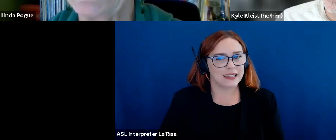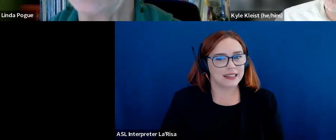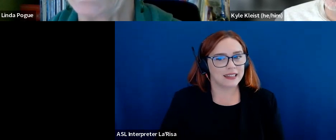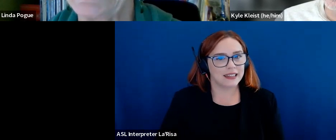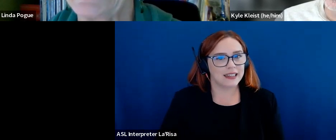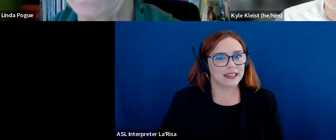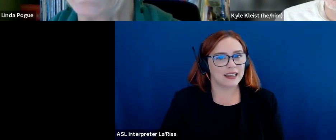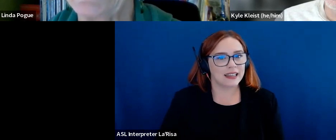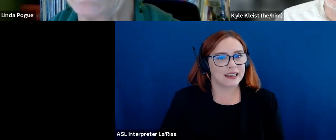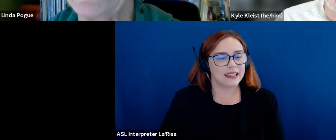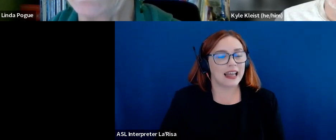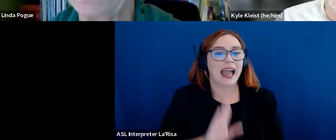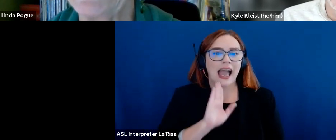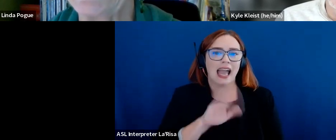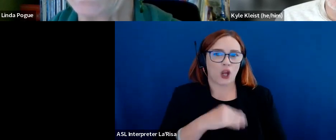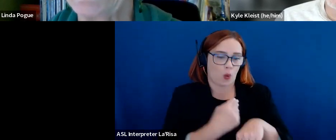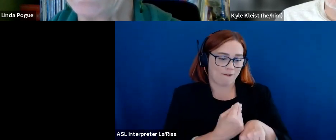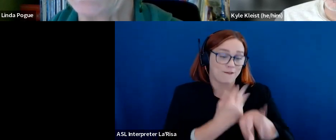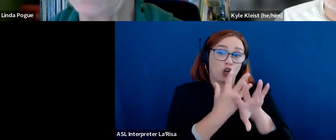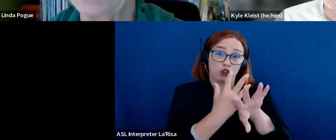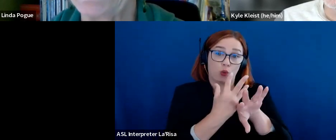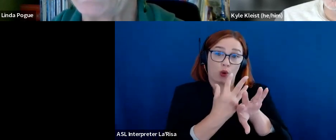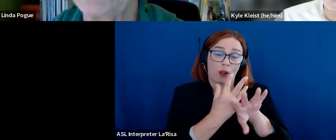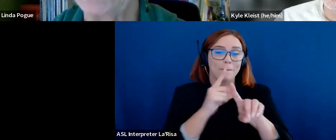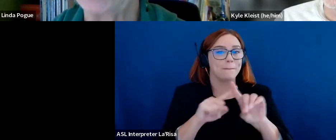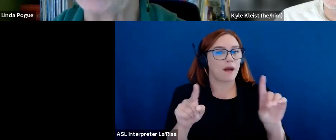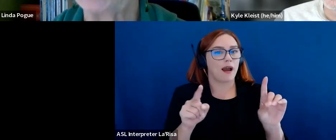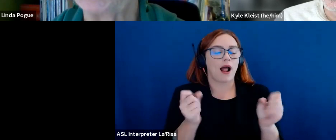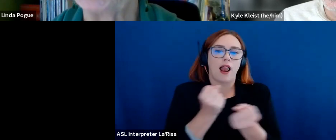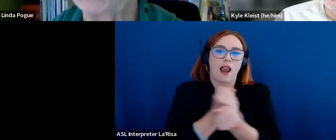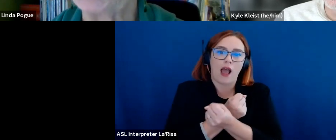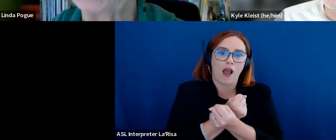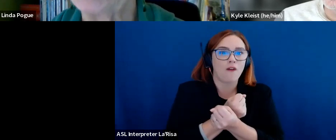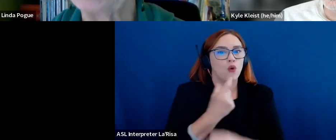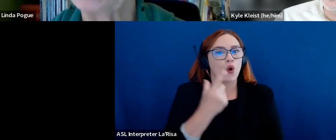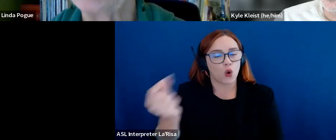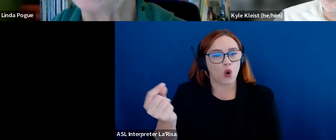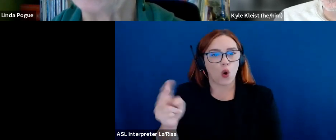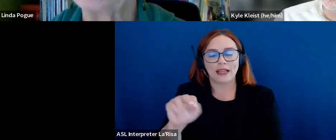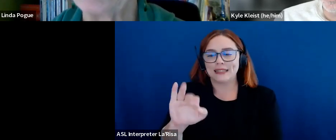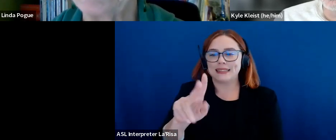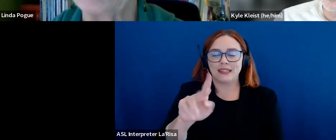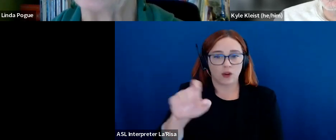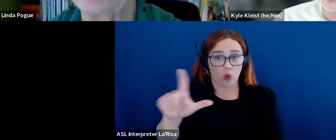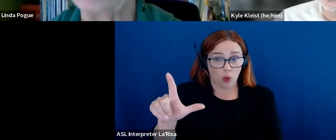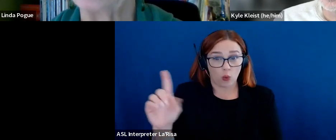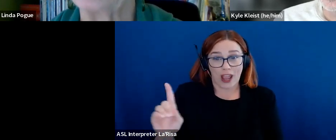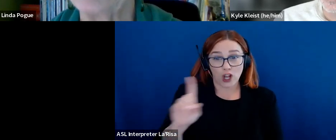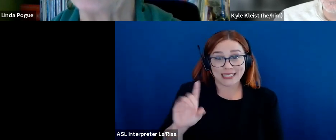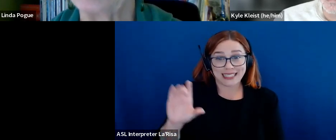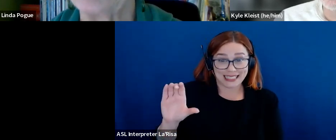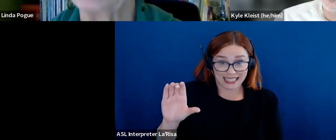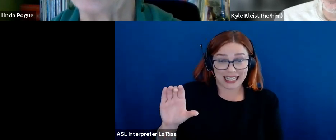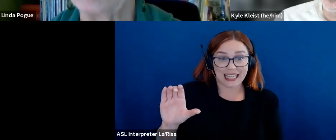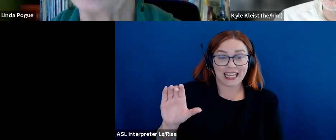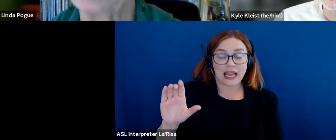person out in DC, just because you have such an opportunity to just to network and mentor with people kind